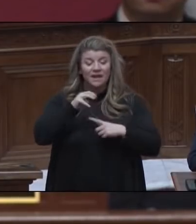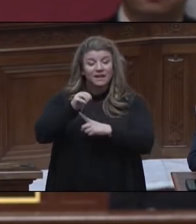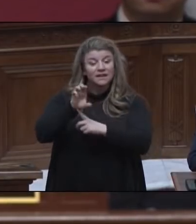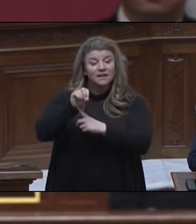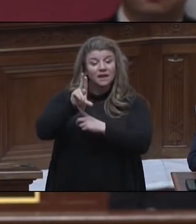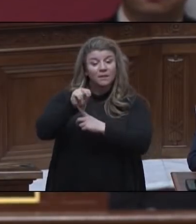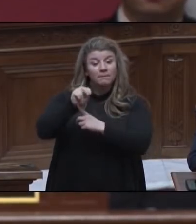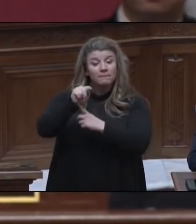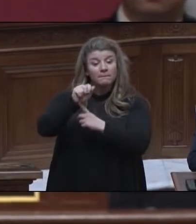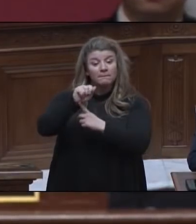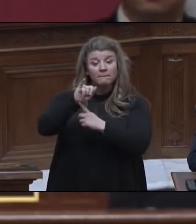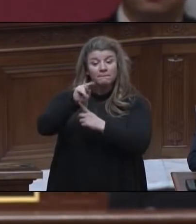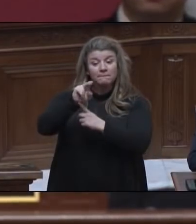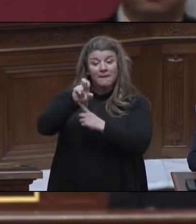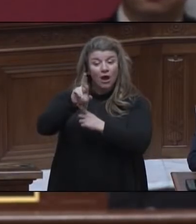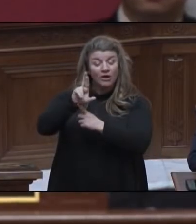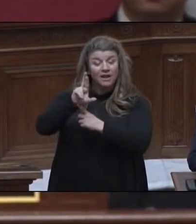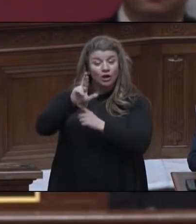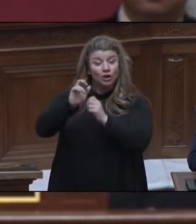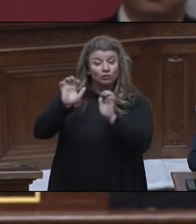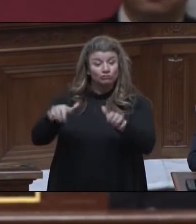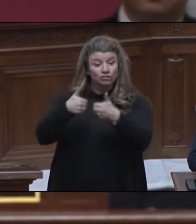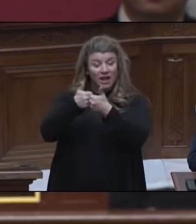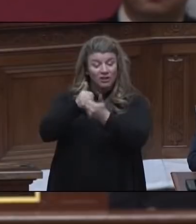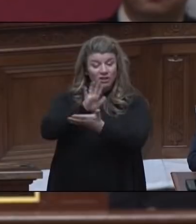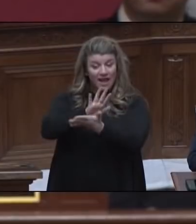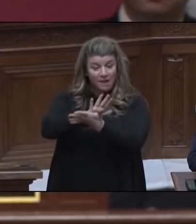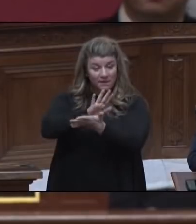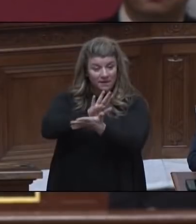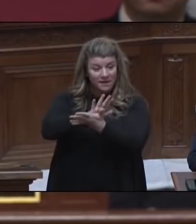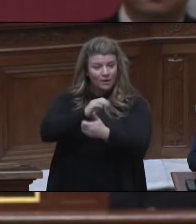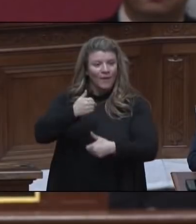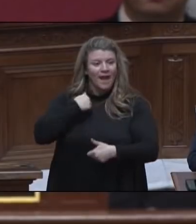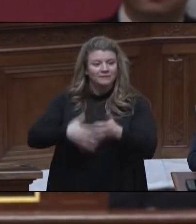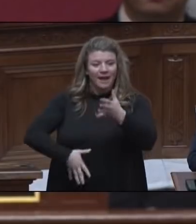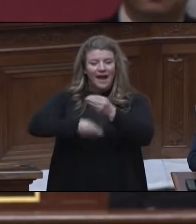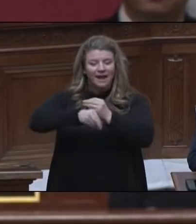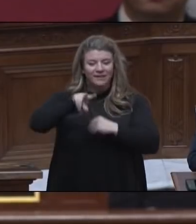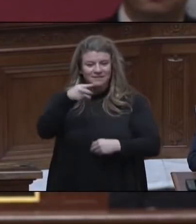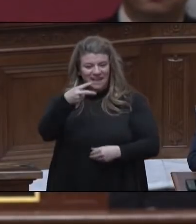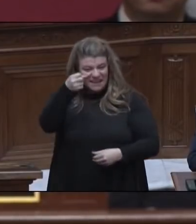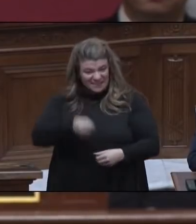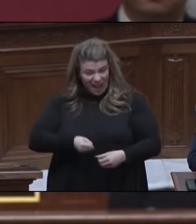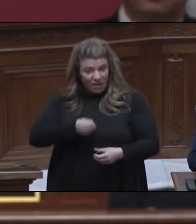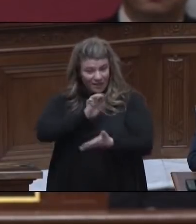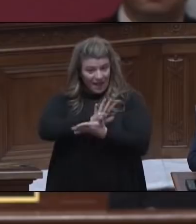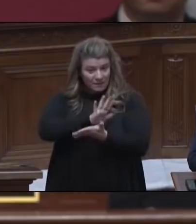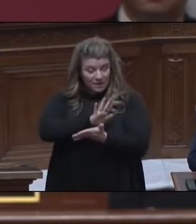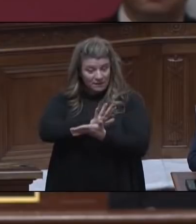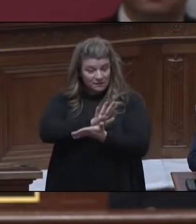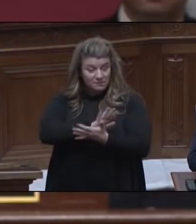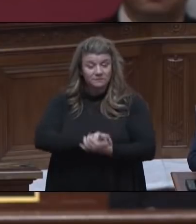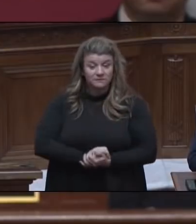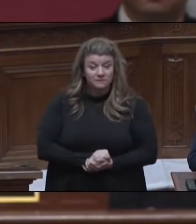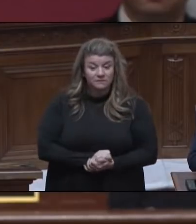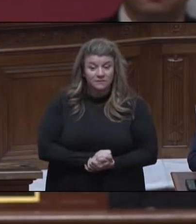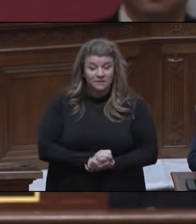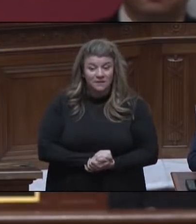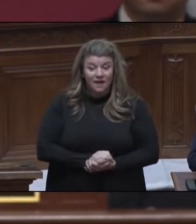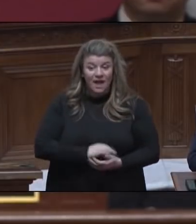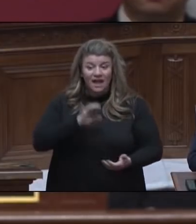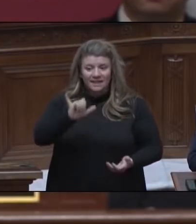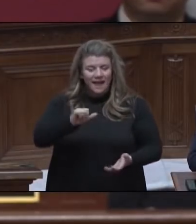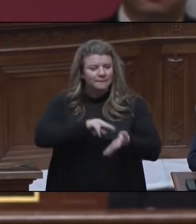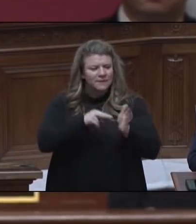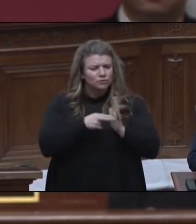Academy, and then along came the Mountaineer Challenge Academy South, did it not? Imagine this. Kids that were having